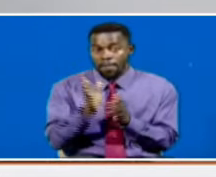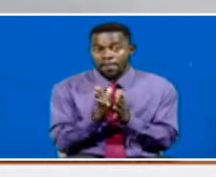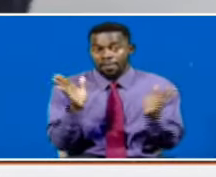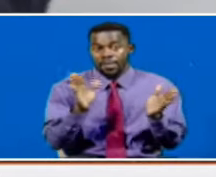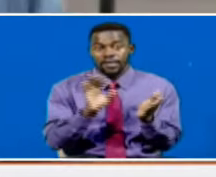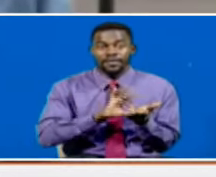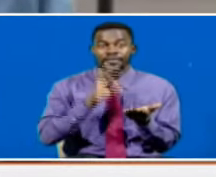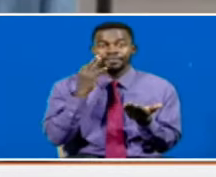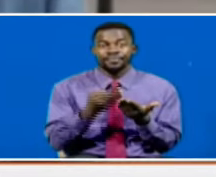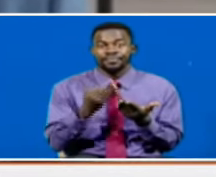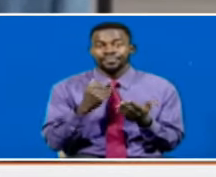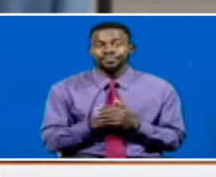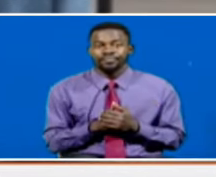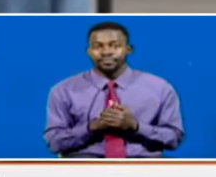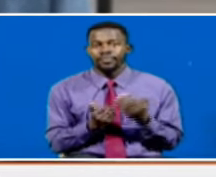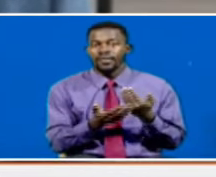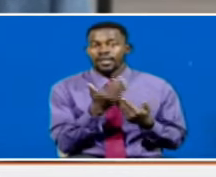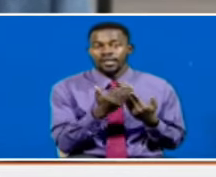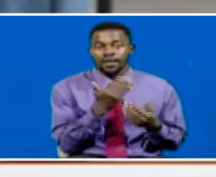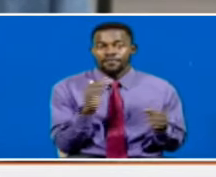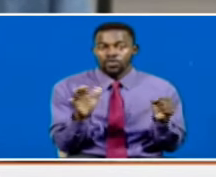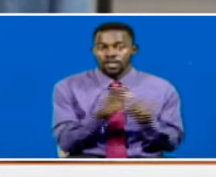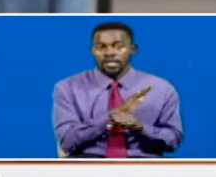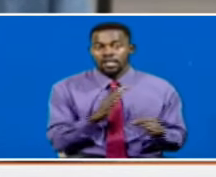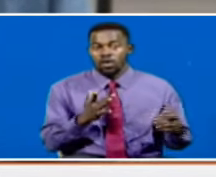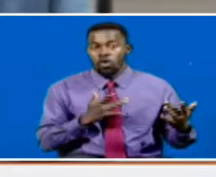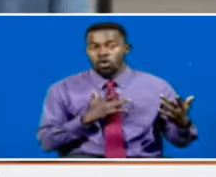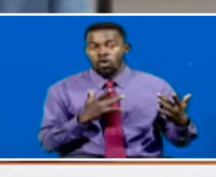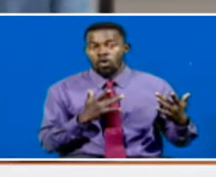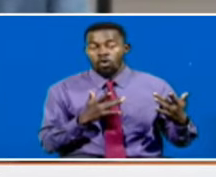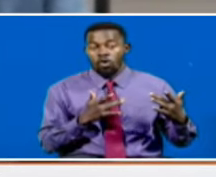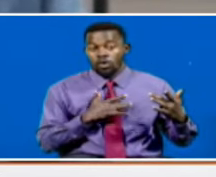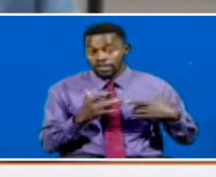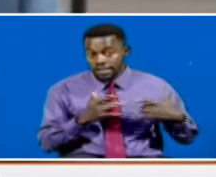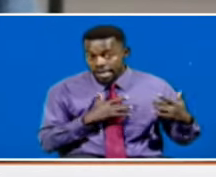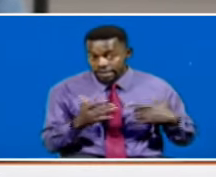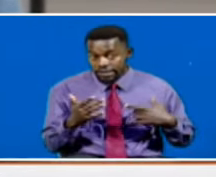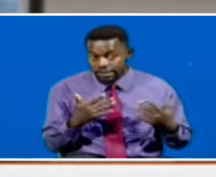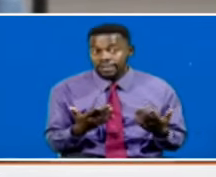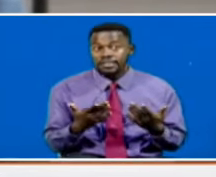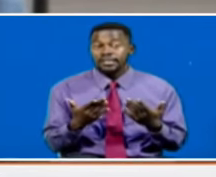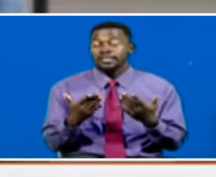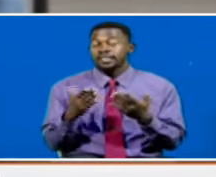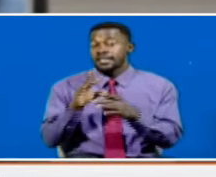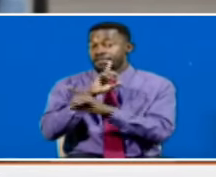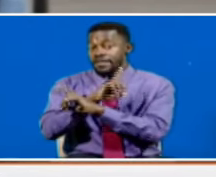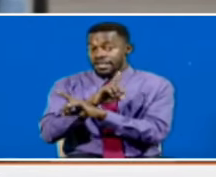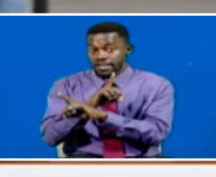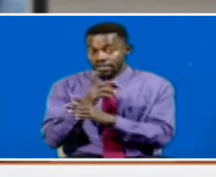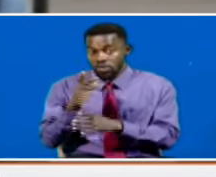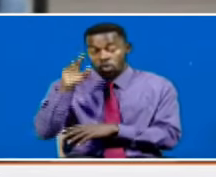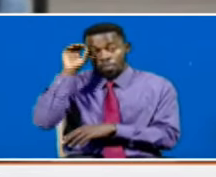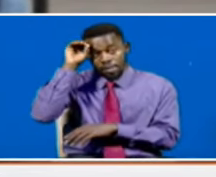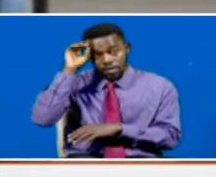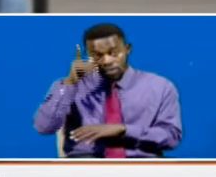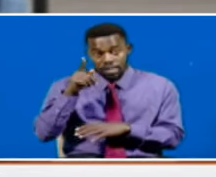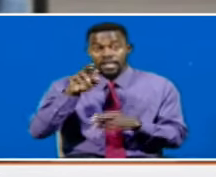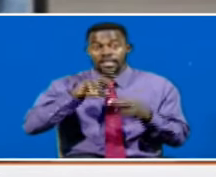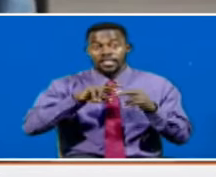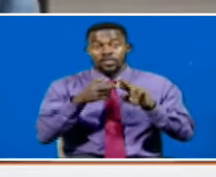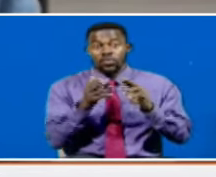funds. I have carefully considered the submissions made by the prosecution and the defence in relation to the bond